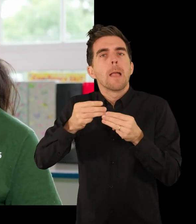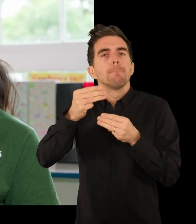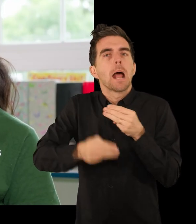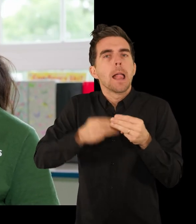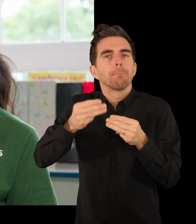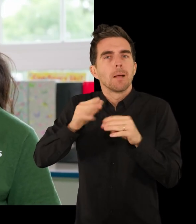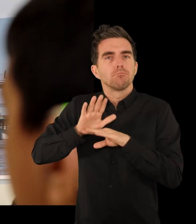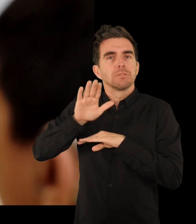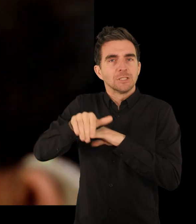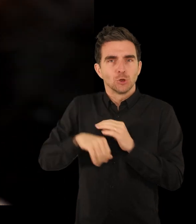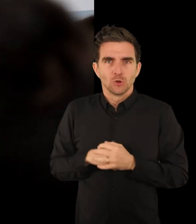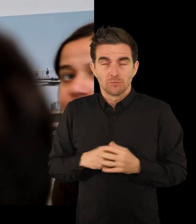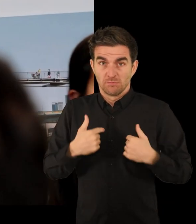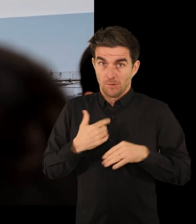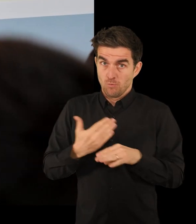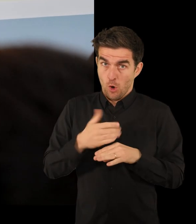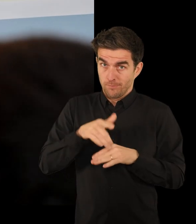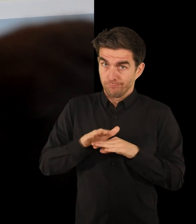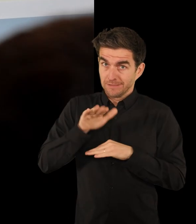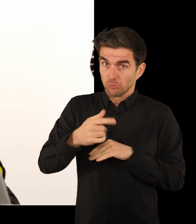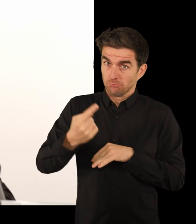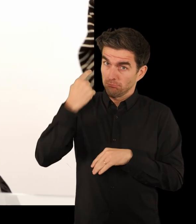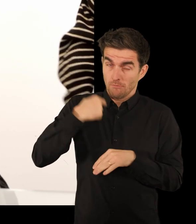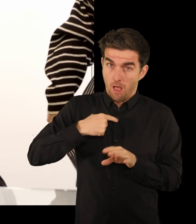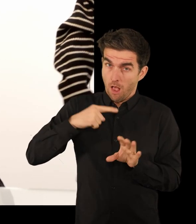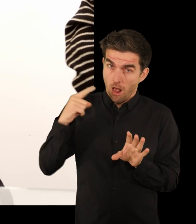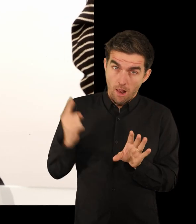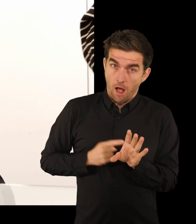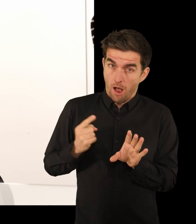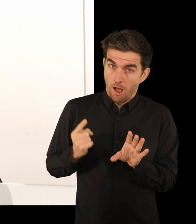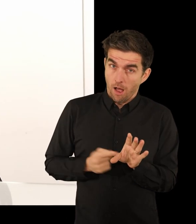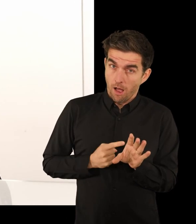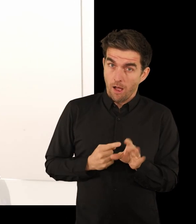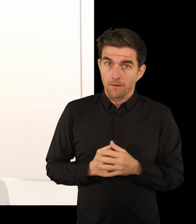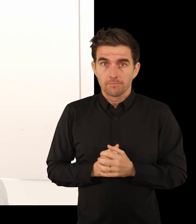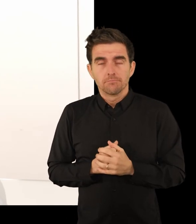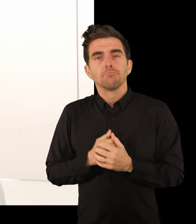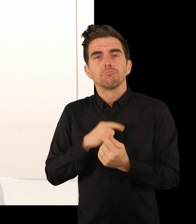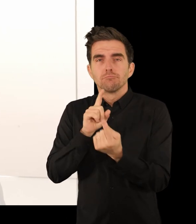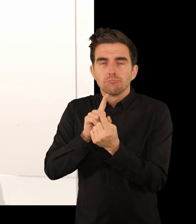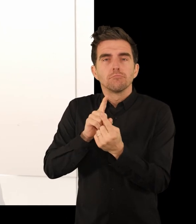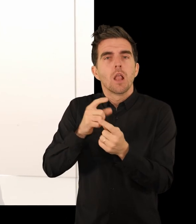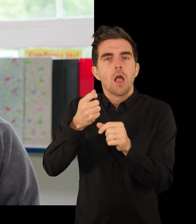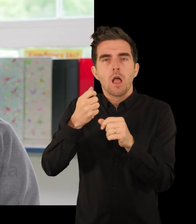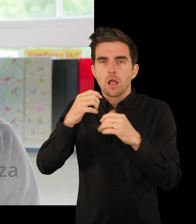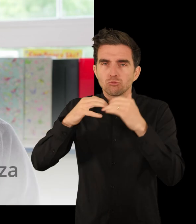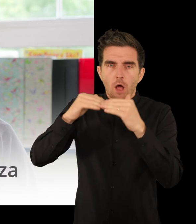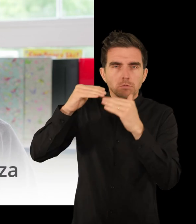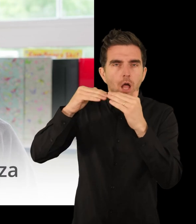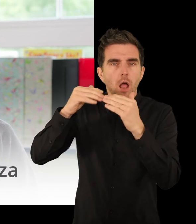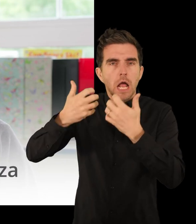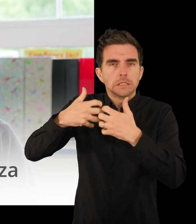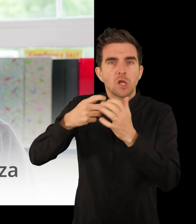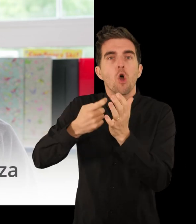about the mini bridge. I worked on this bridge when I was very young. Meeting